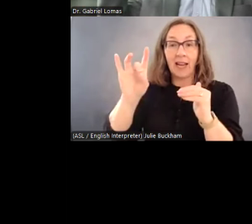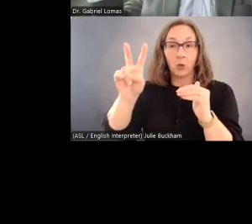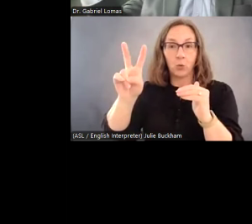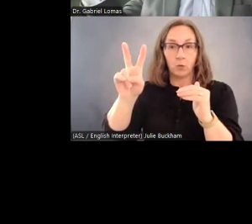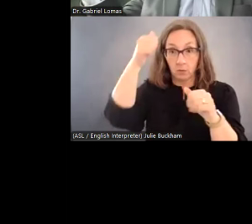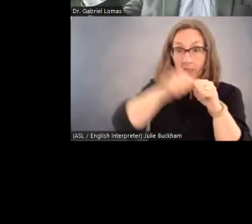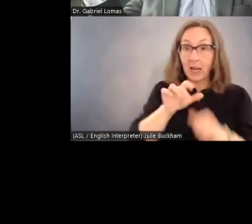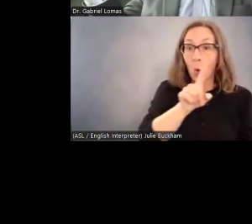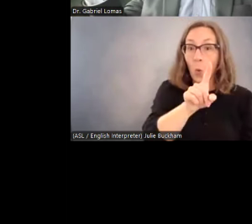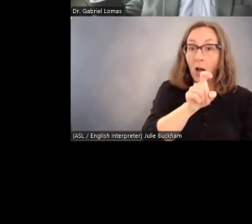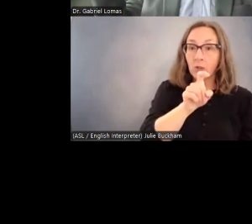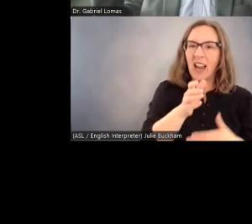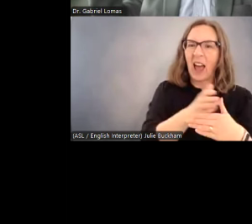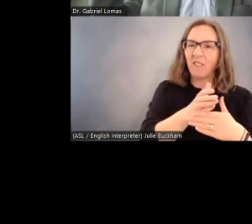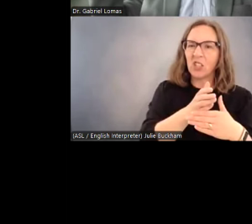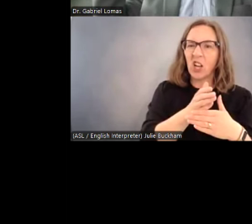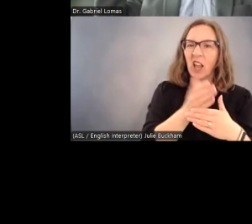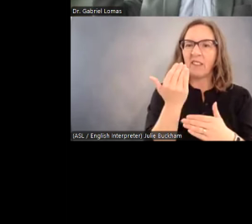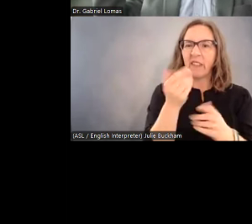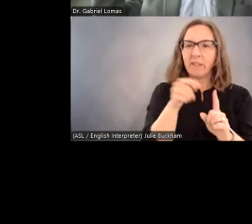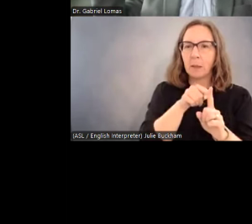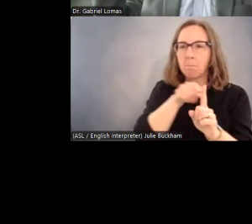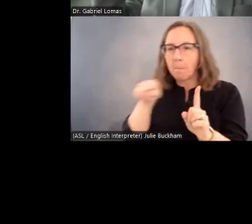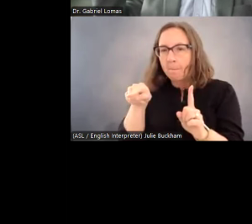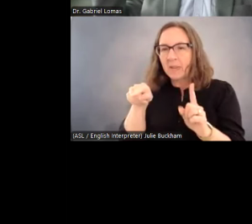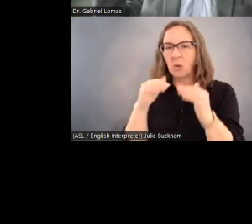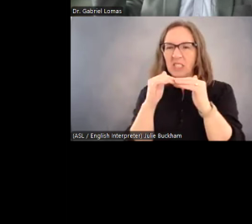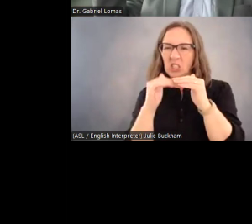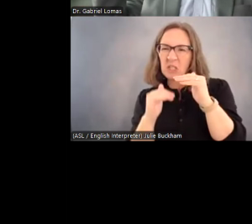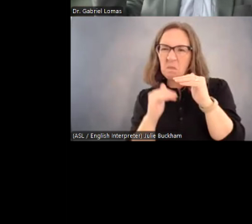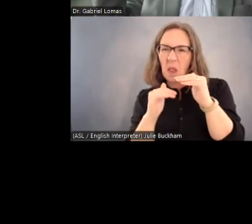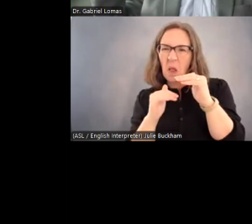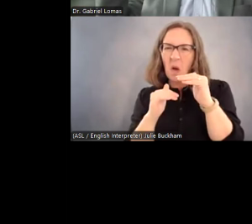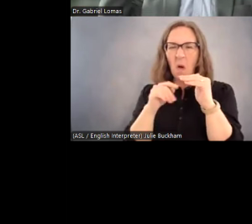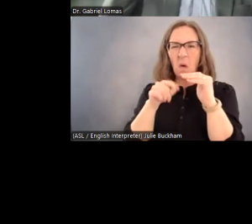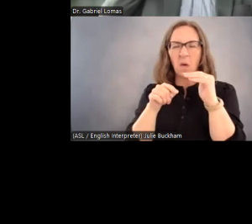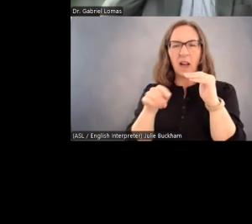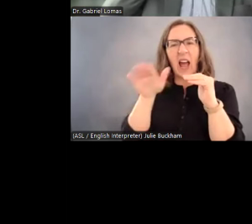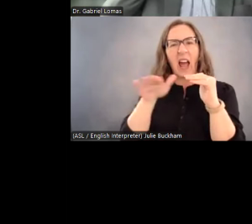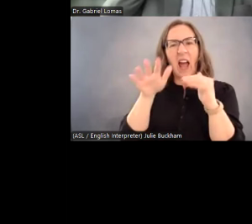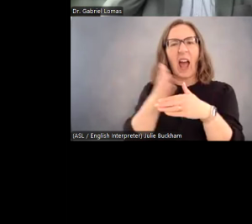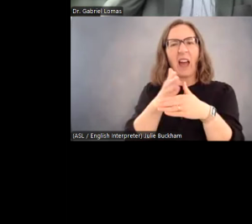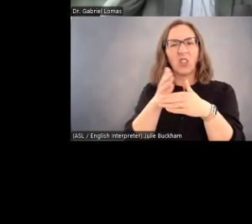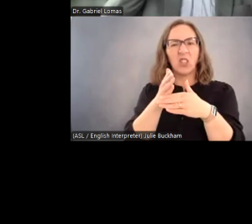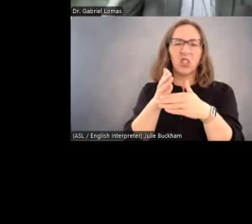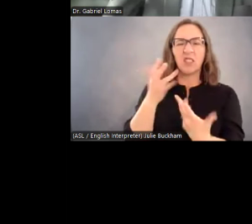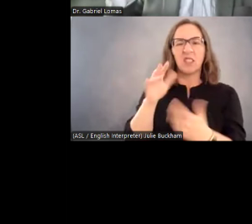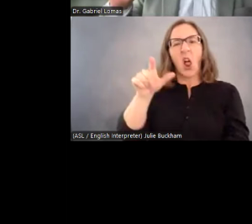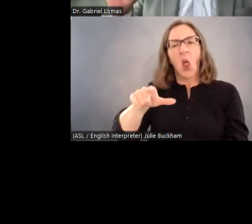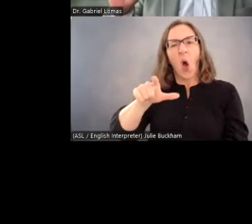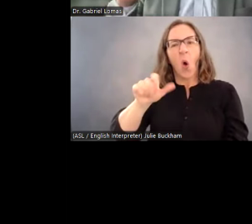average, 15 points is the standard deviation. So he's just below the average range. He's into the low average